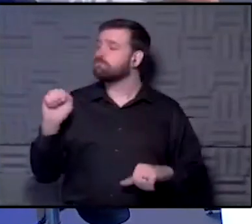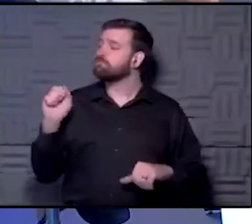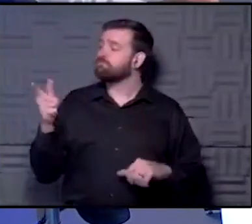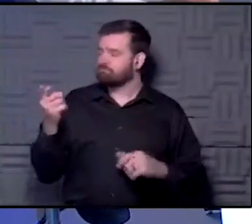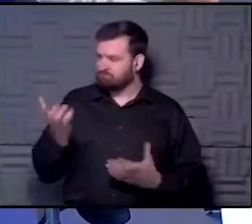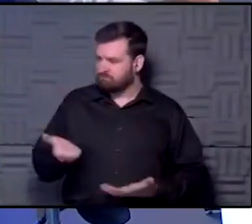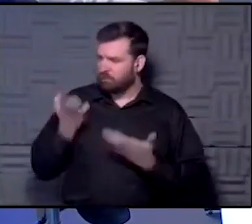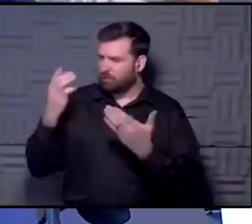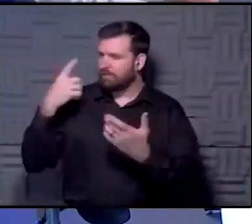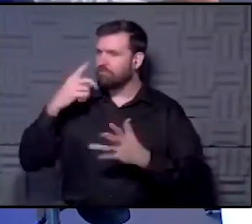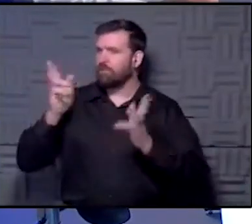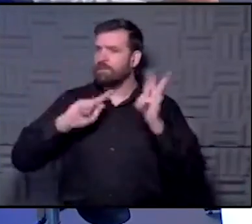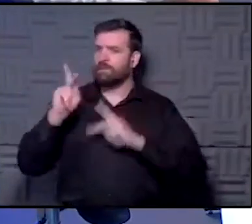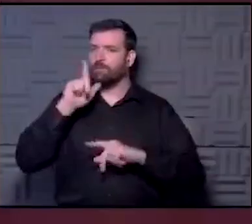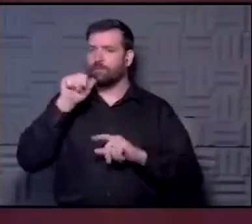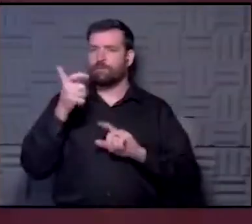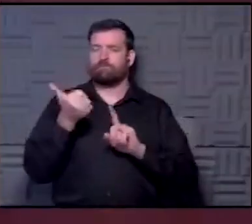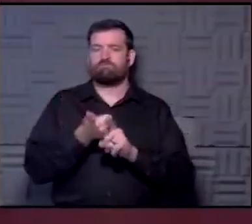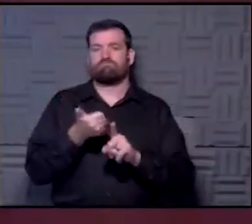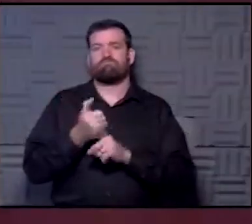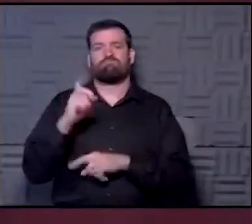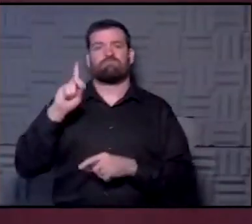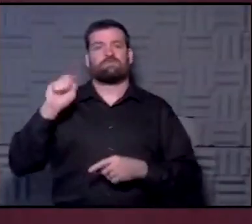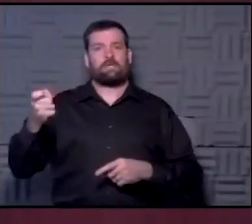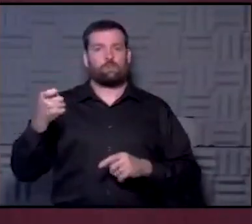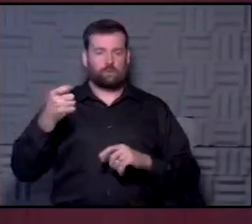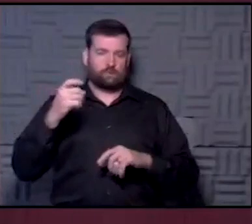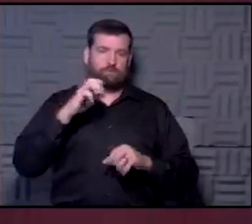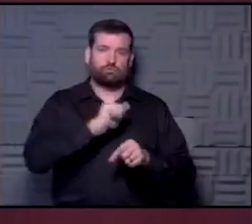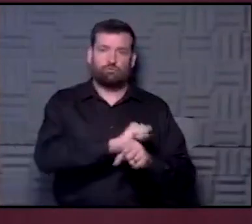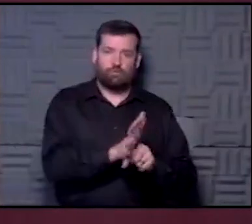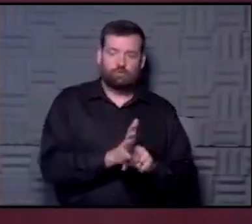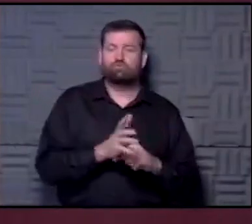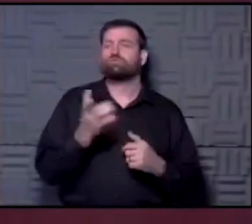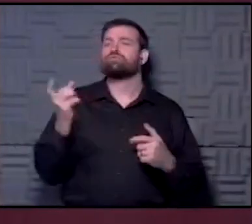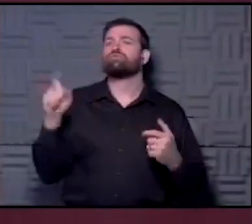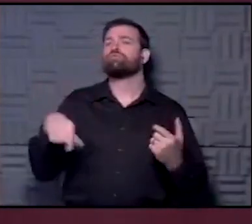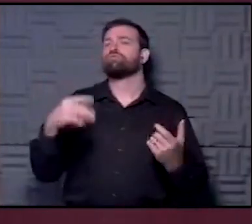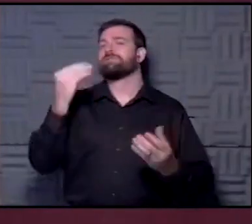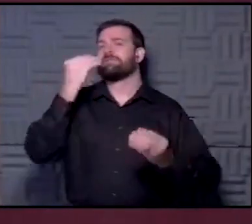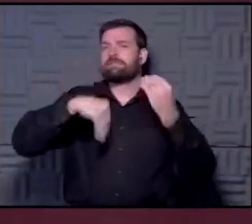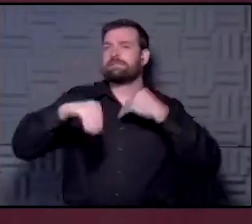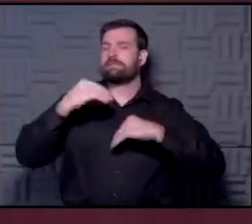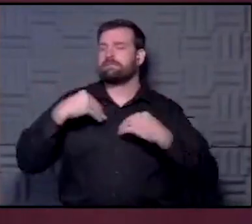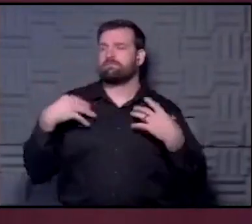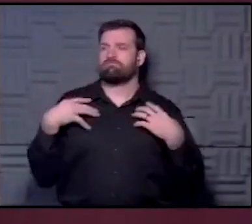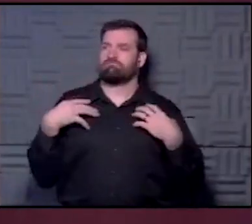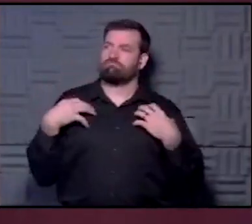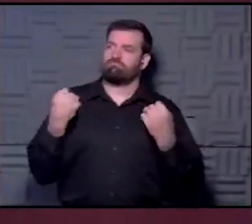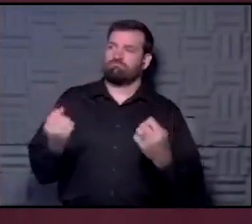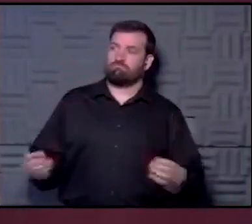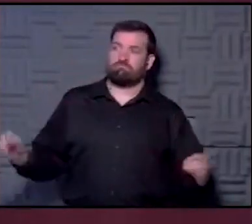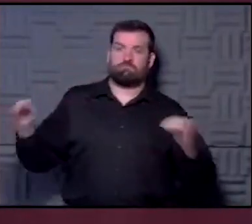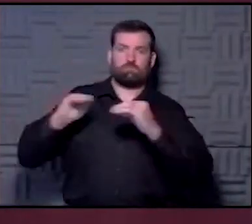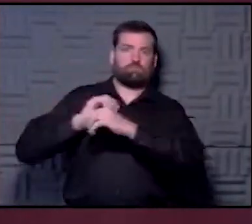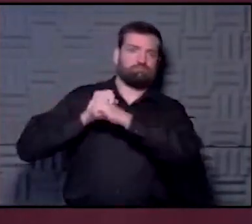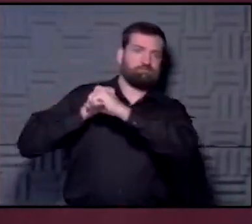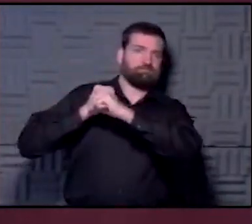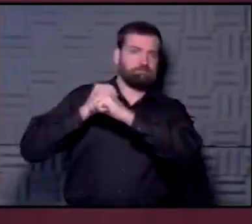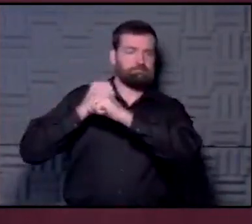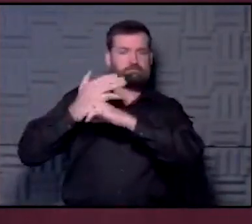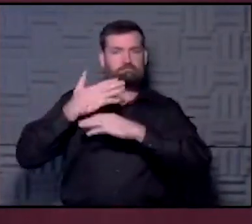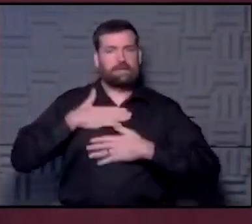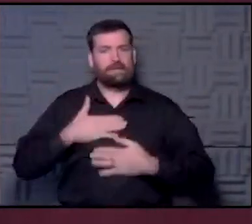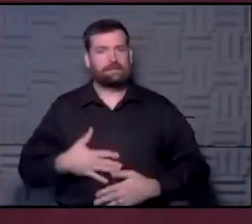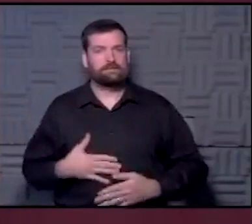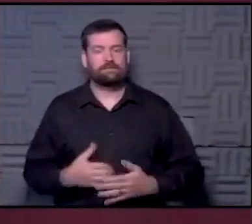you recommend for people who've been diagnosed with COVID, and what should they be eating to try to make their body strong and get over it? Yeah, well,